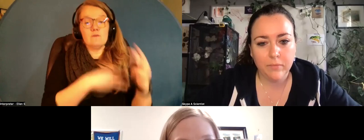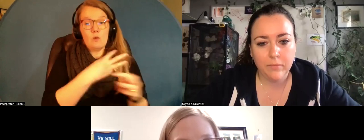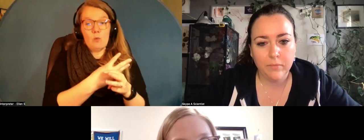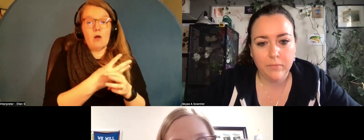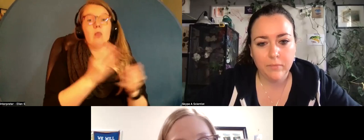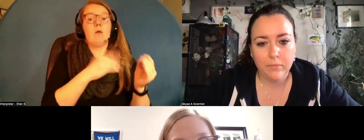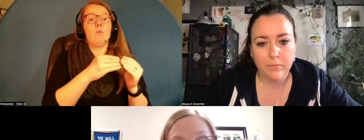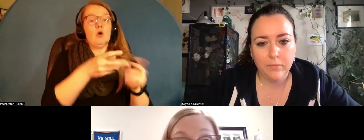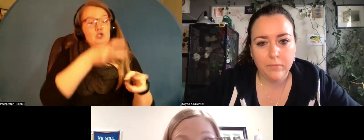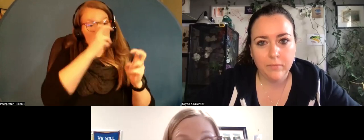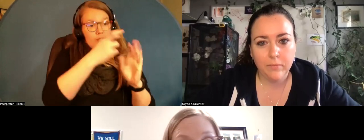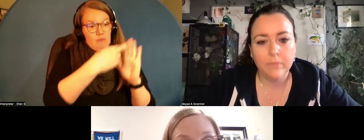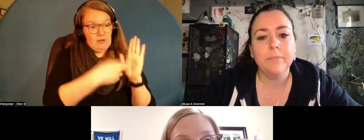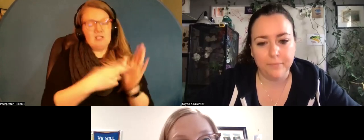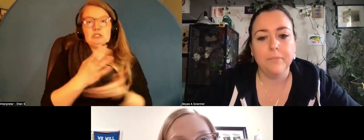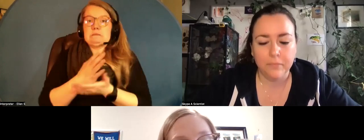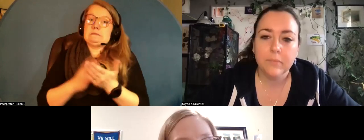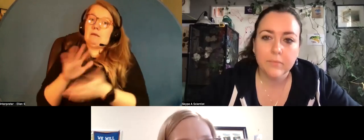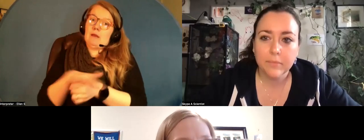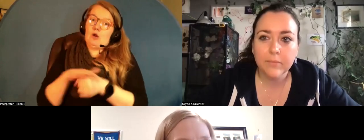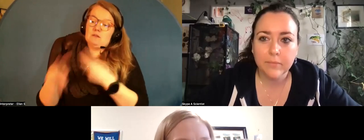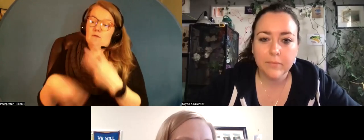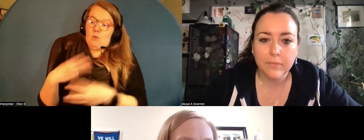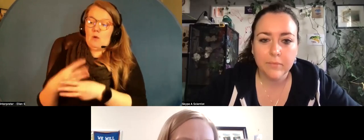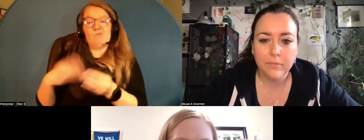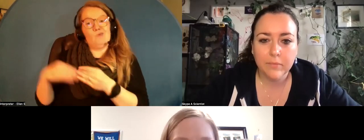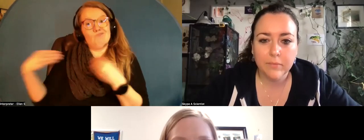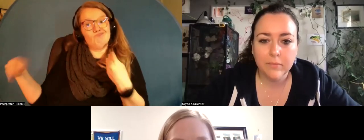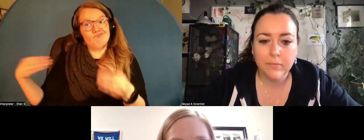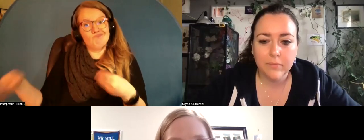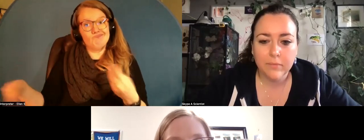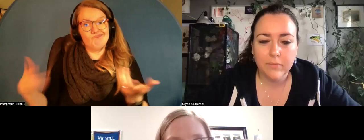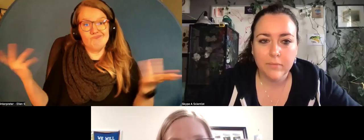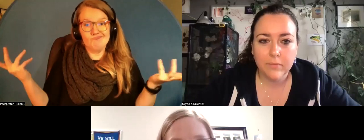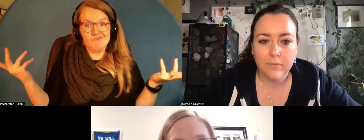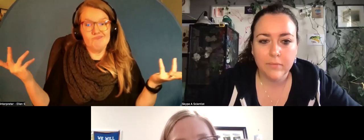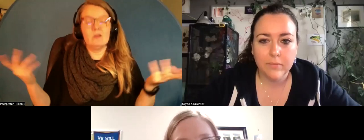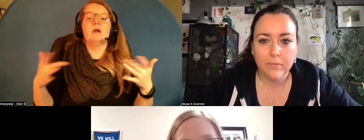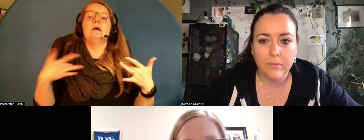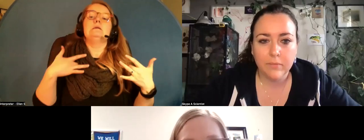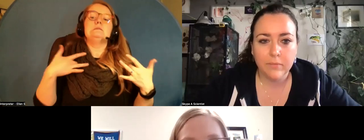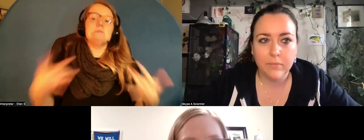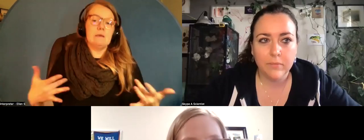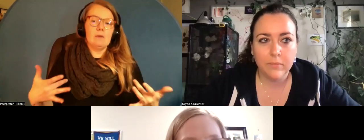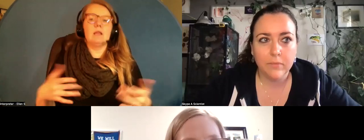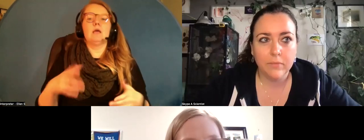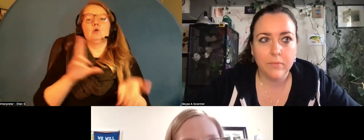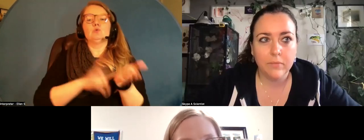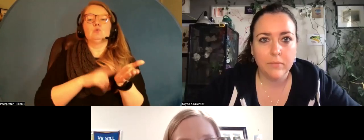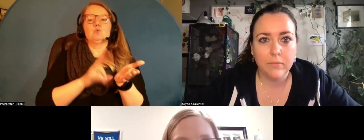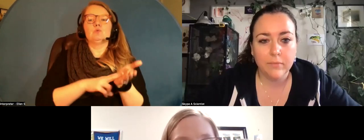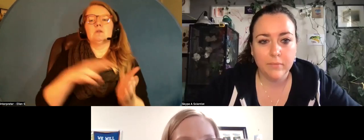more strict regulations on food safety. So in general, most sushi grade